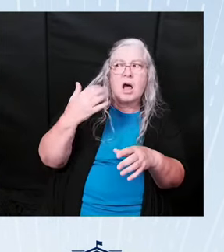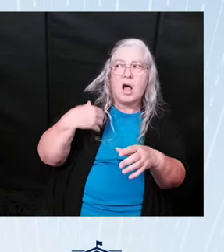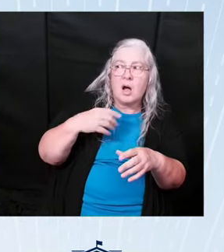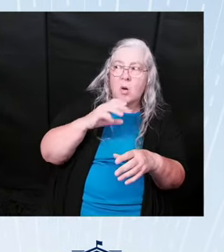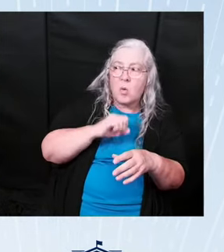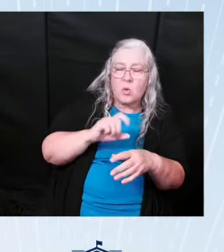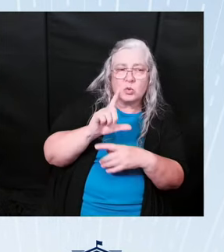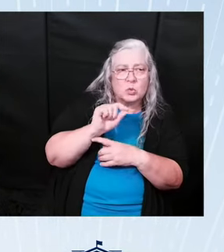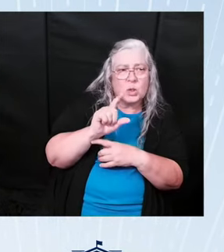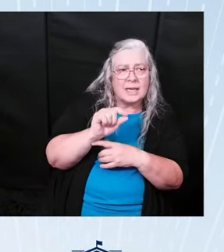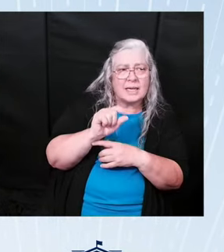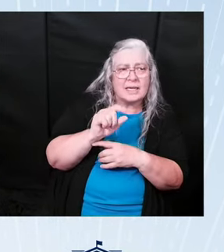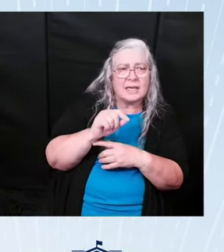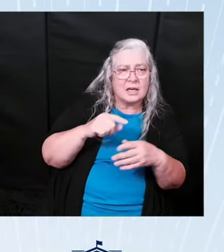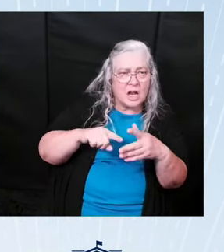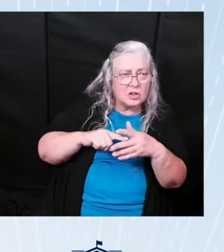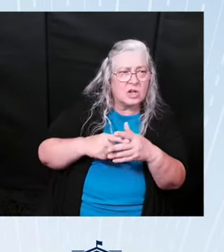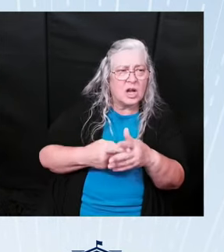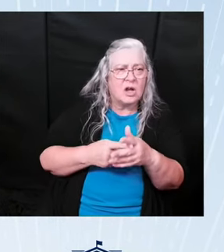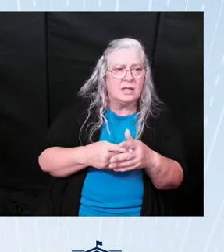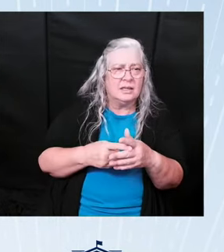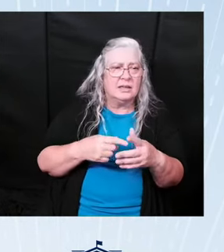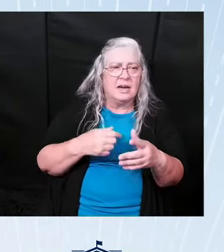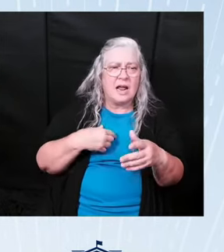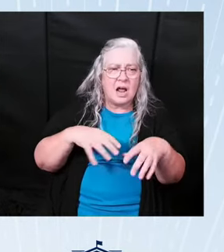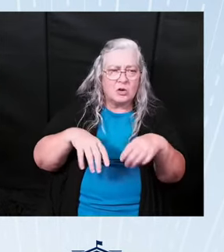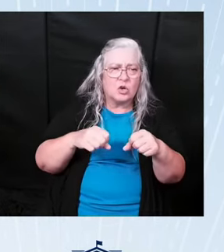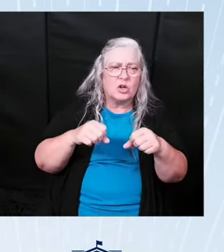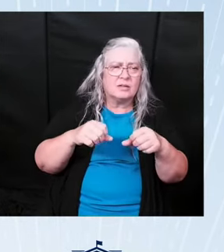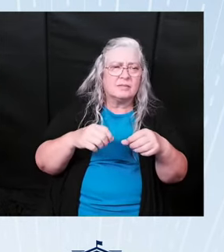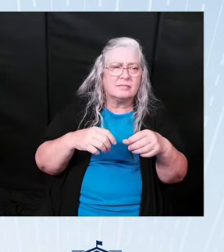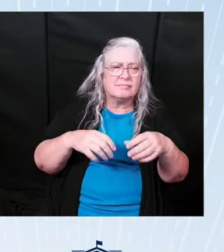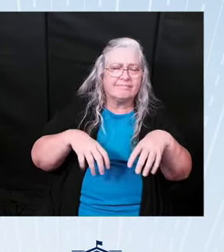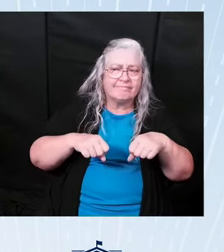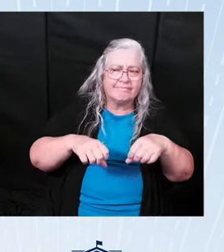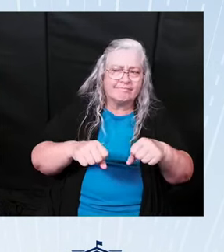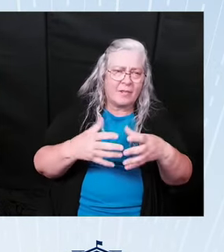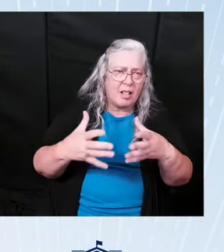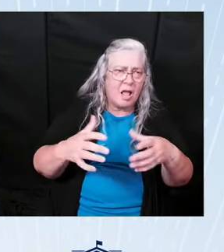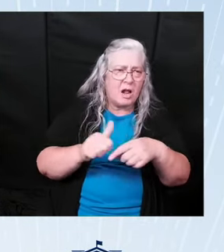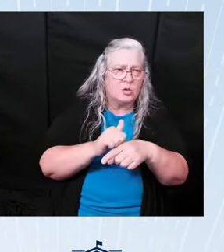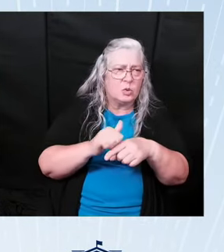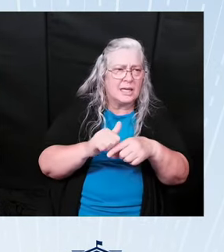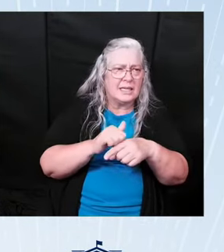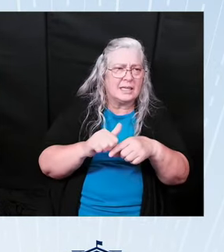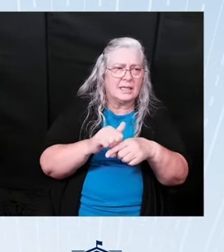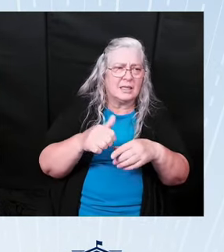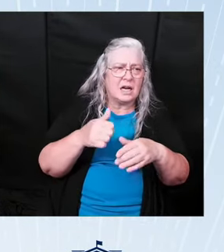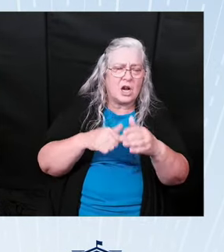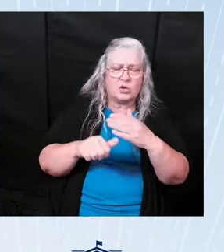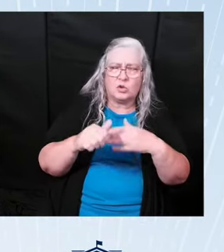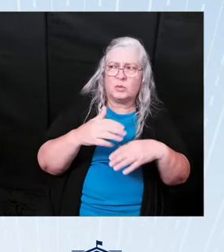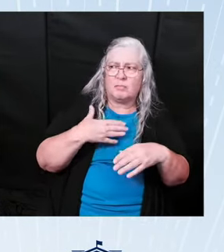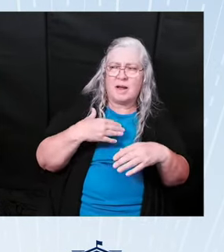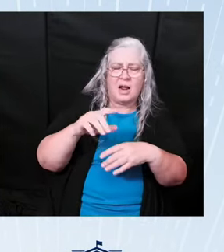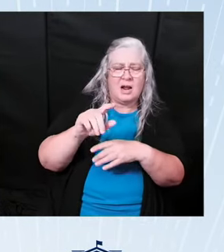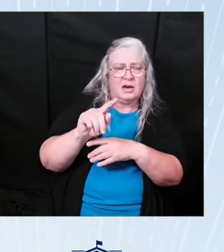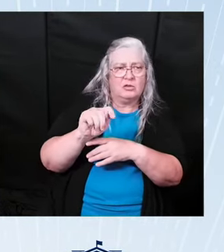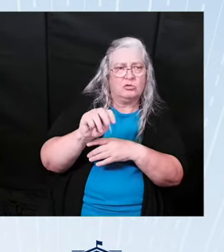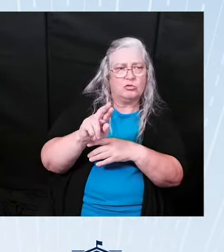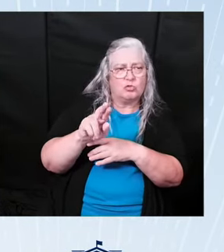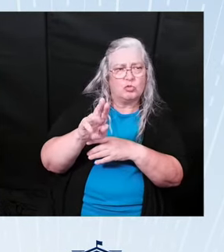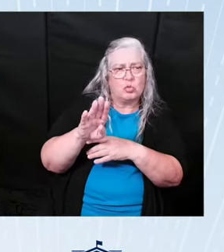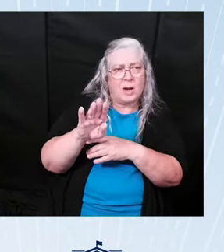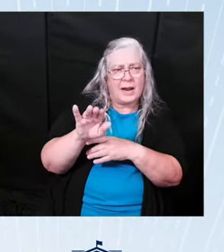weather and wind power technologies that they were doing at that time. And then following that,